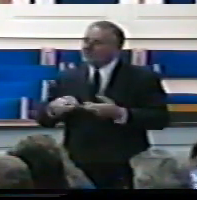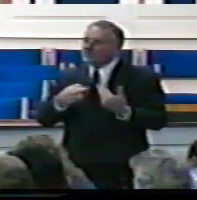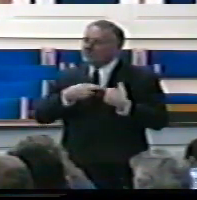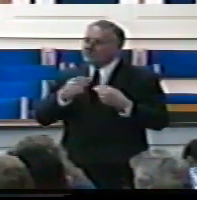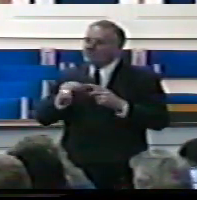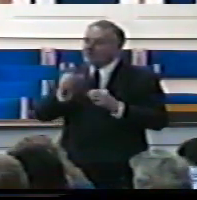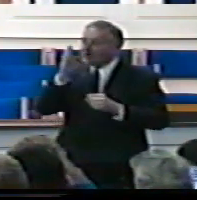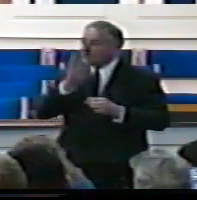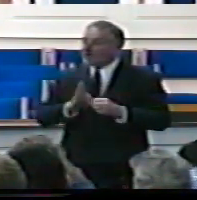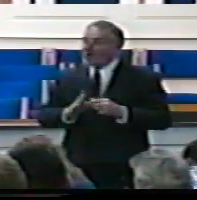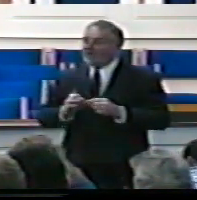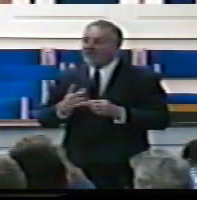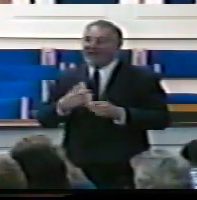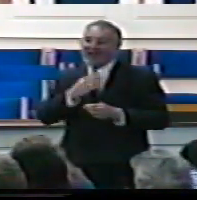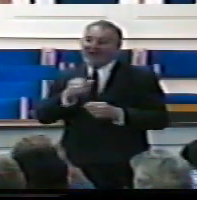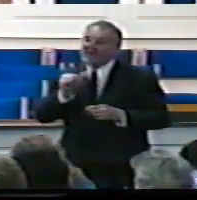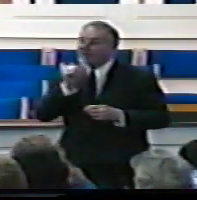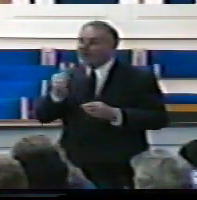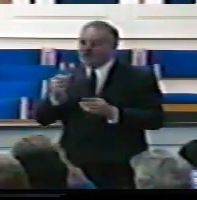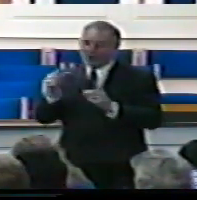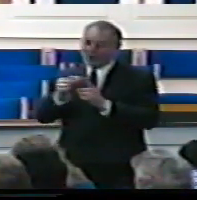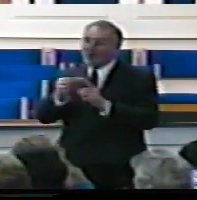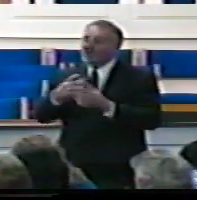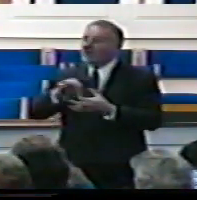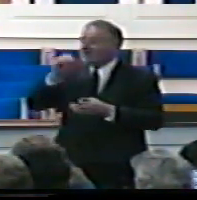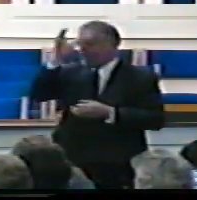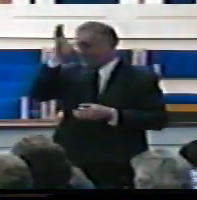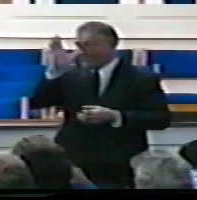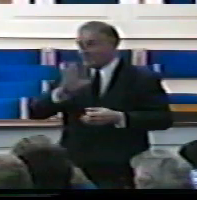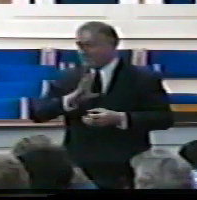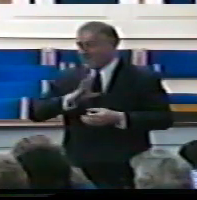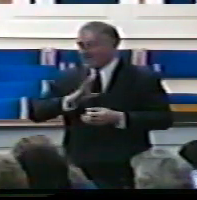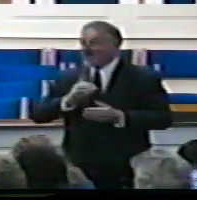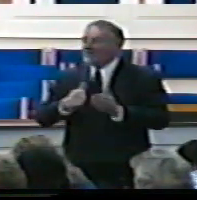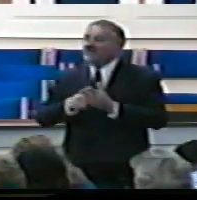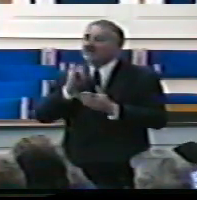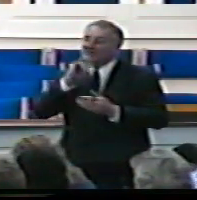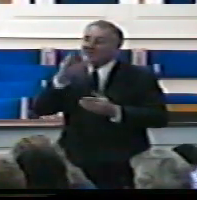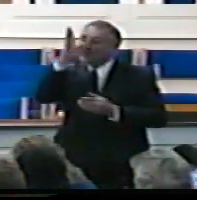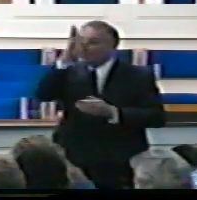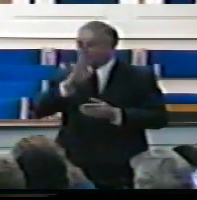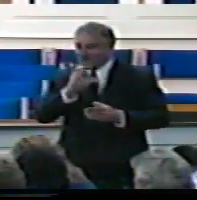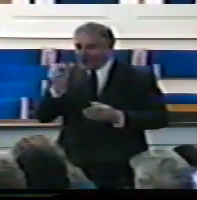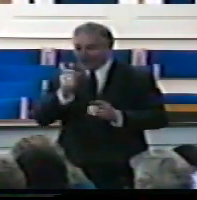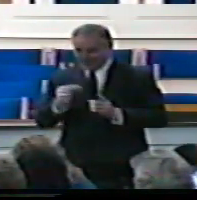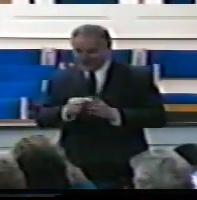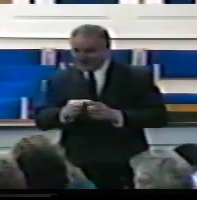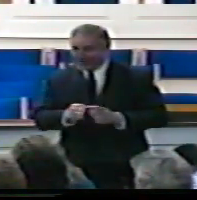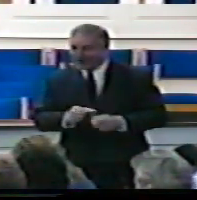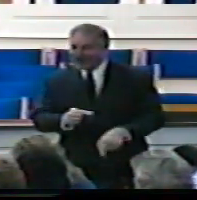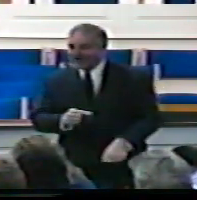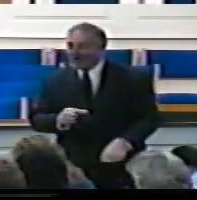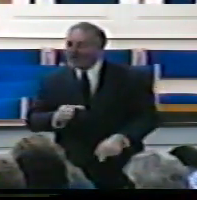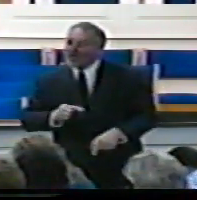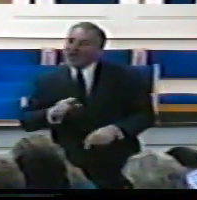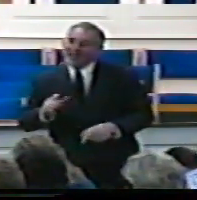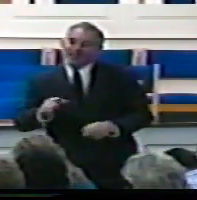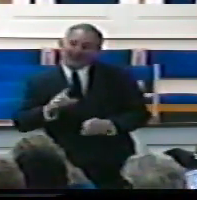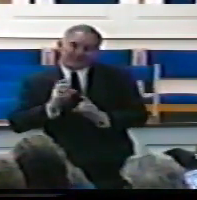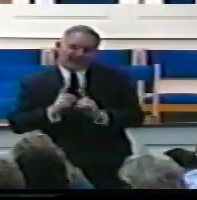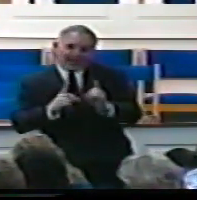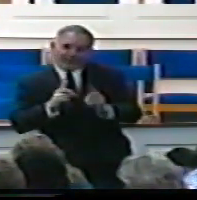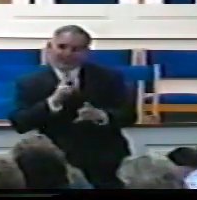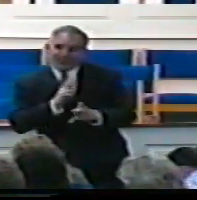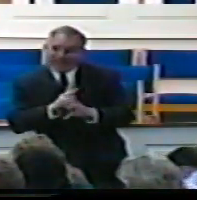of men. This is God's Word, we're to receive it. Look at verse number 6, he says, and they have kept thy Word. Not